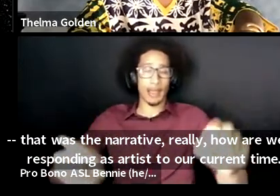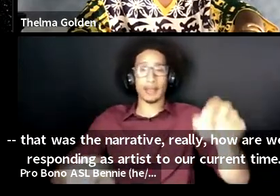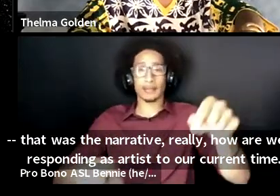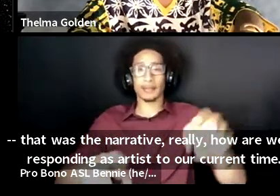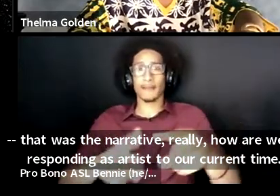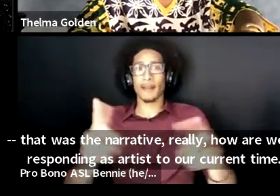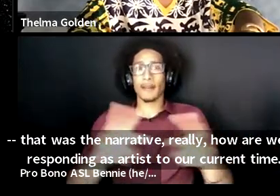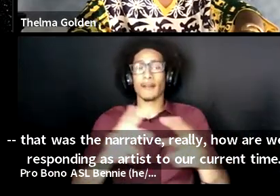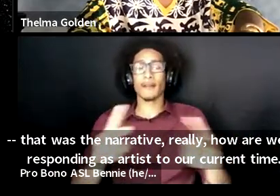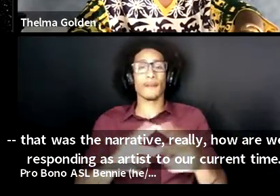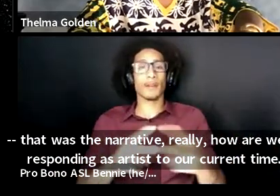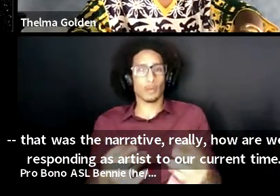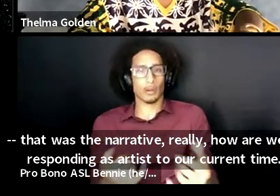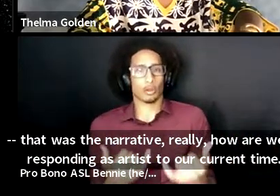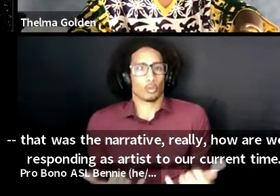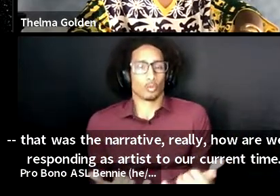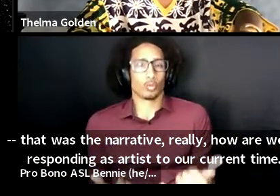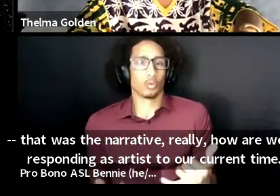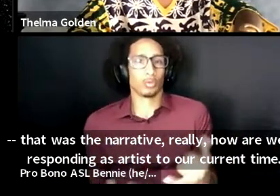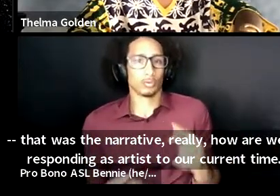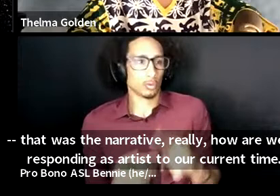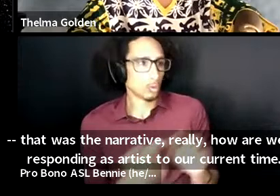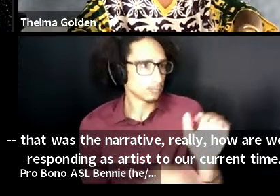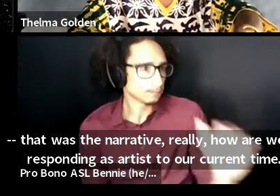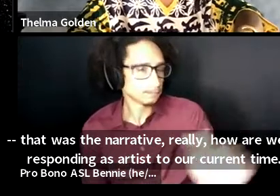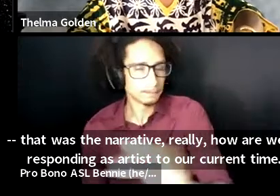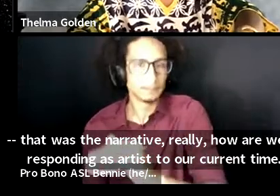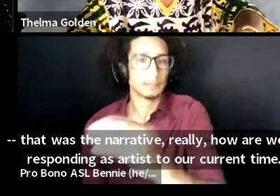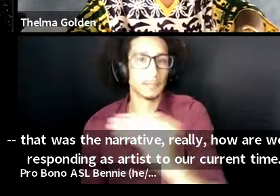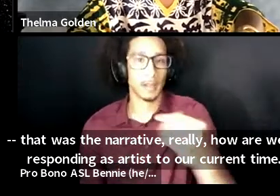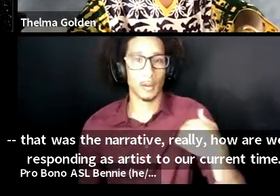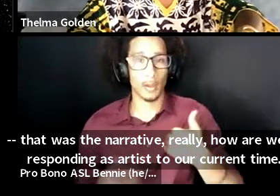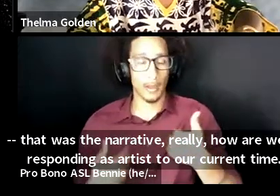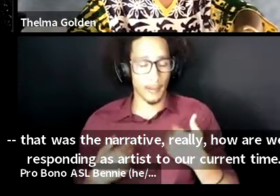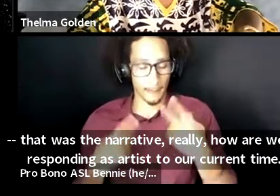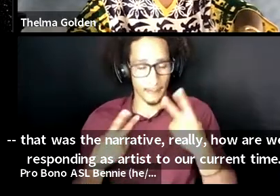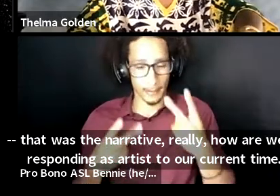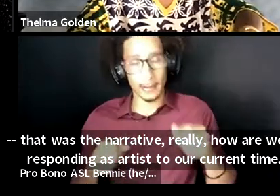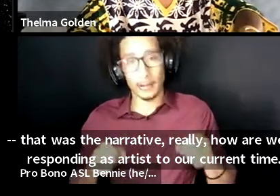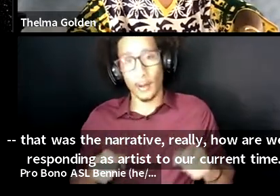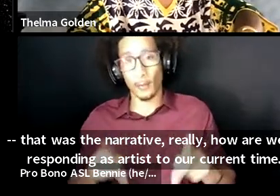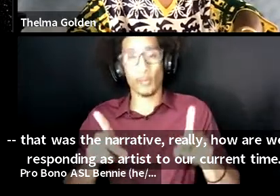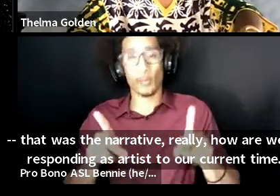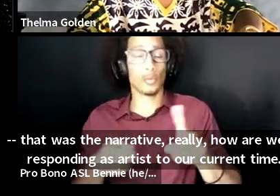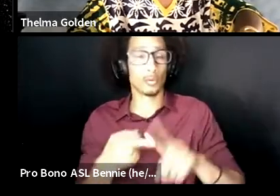through over the past year, and saw this as an opportunity